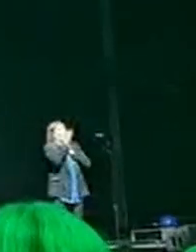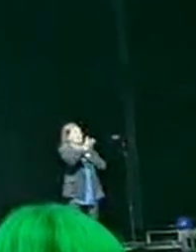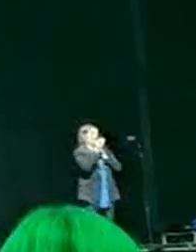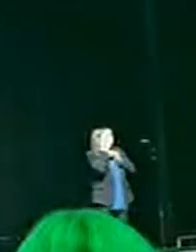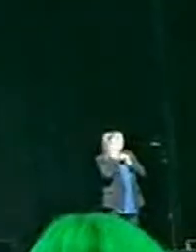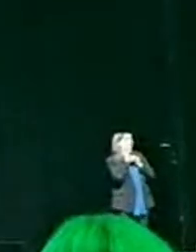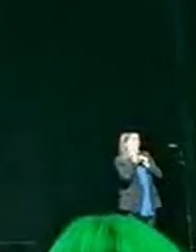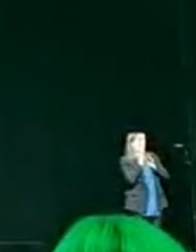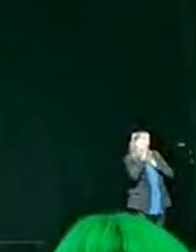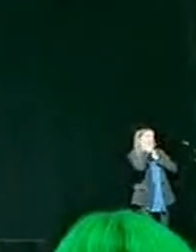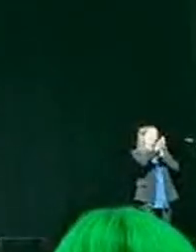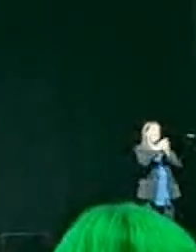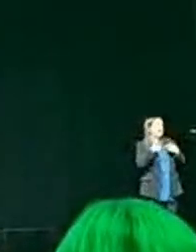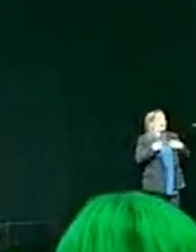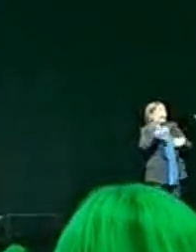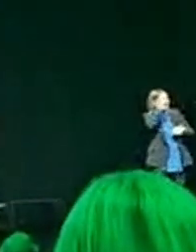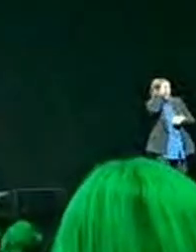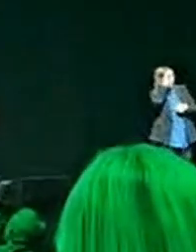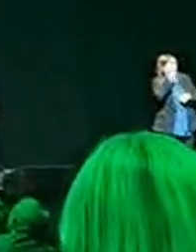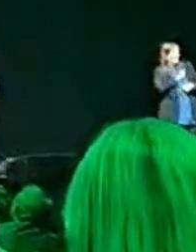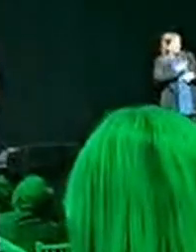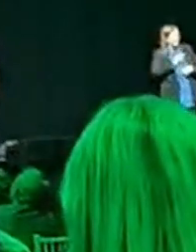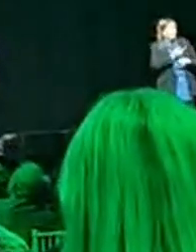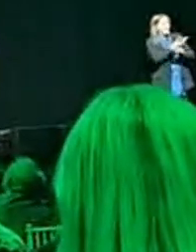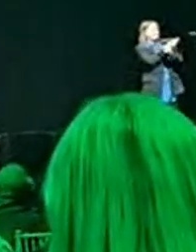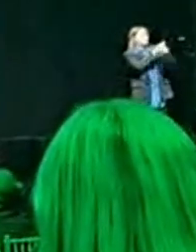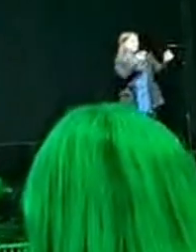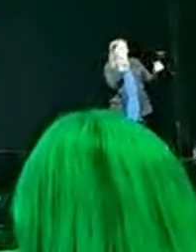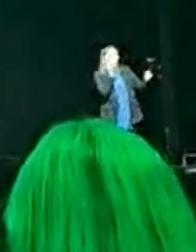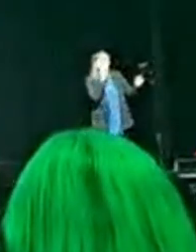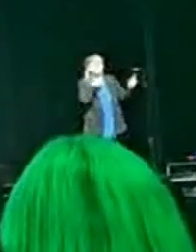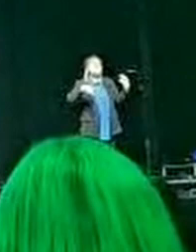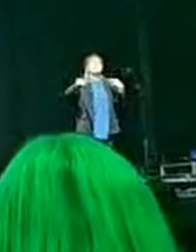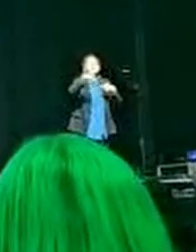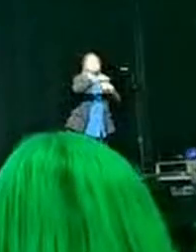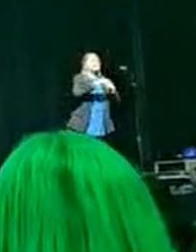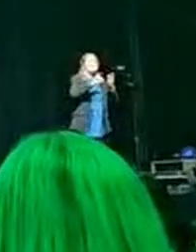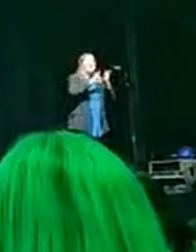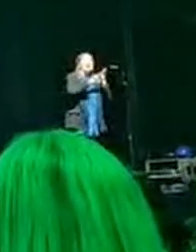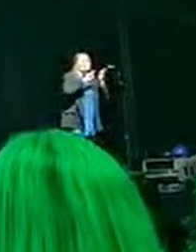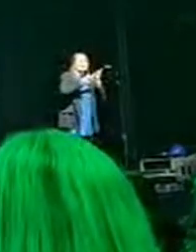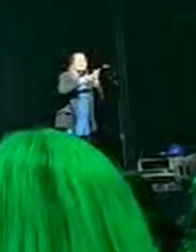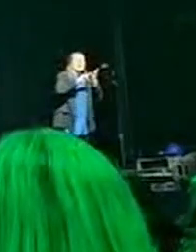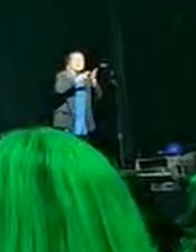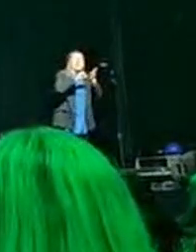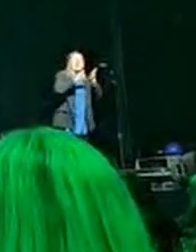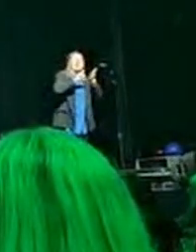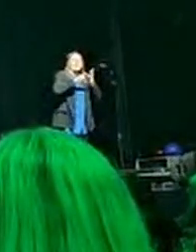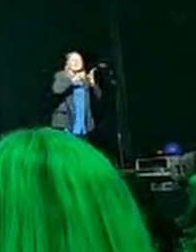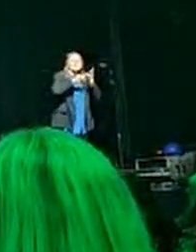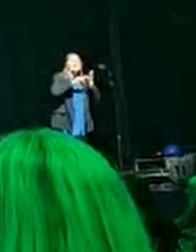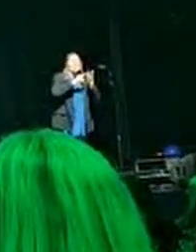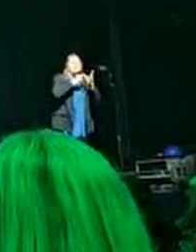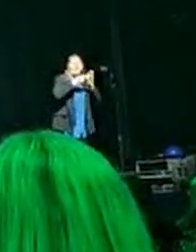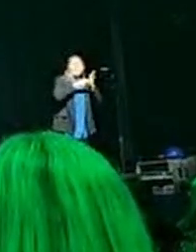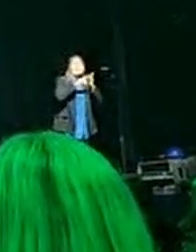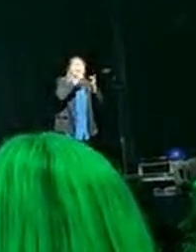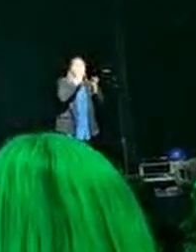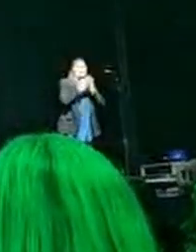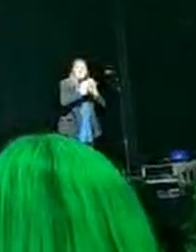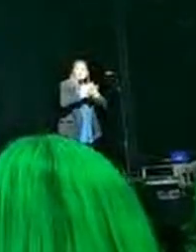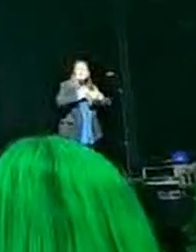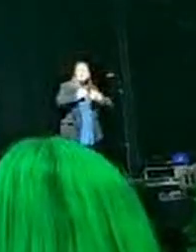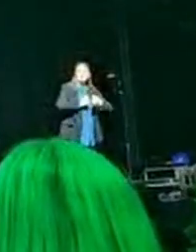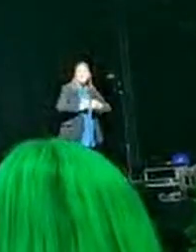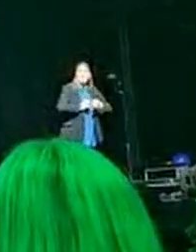Now I know that some people say, "SuAndi, she's really stubborn." Well,